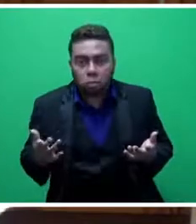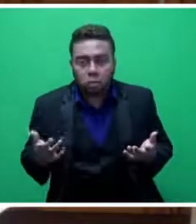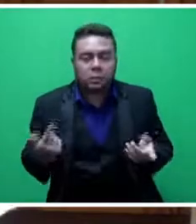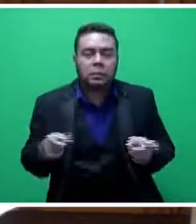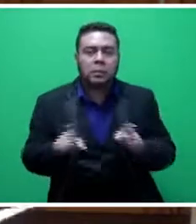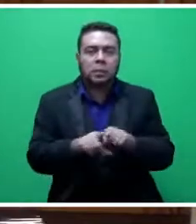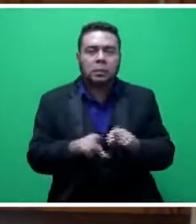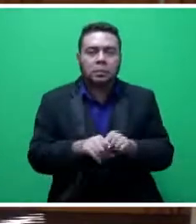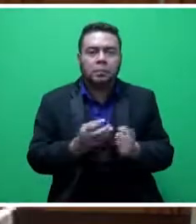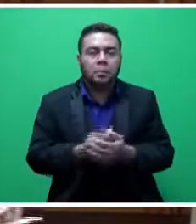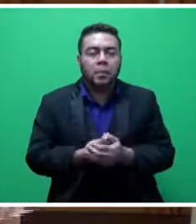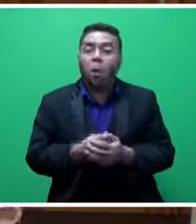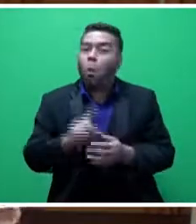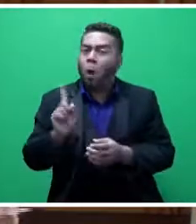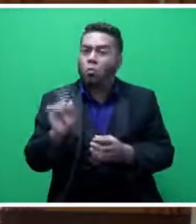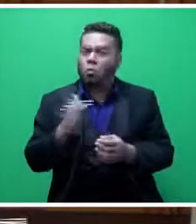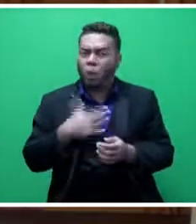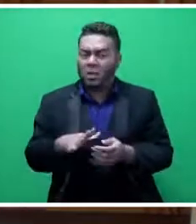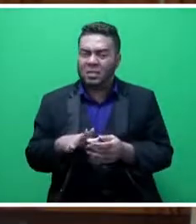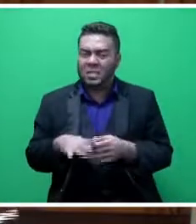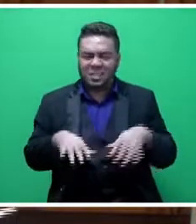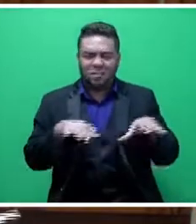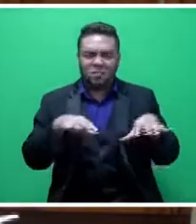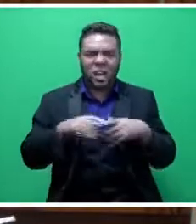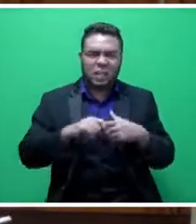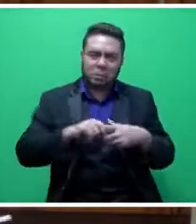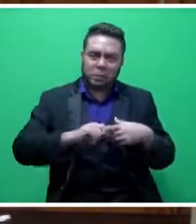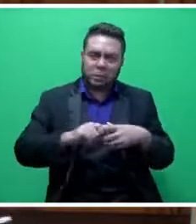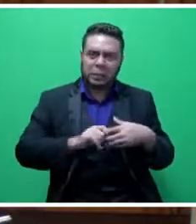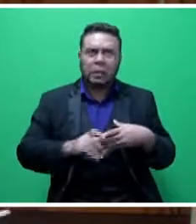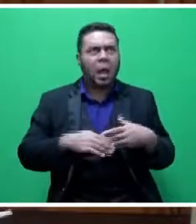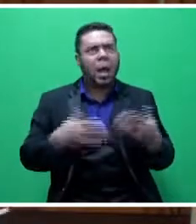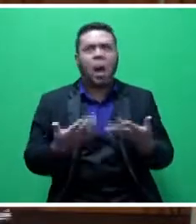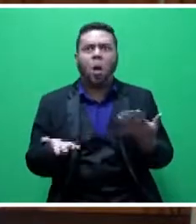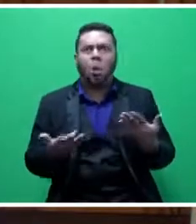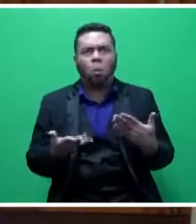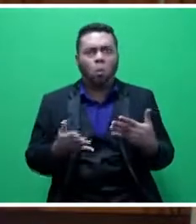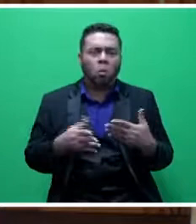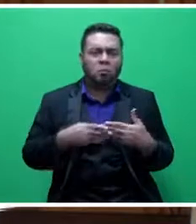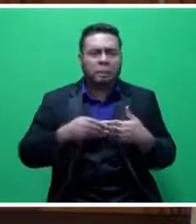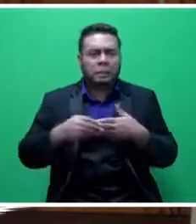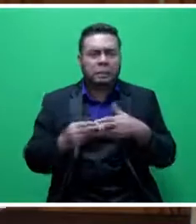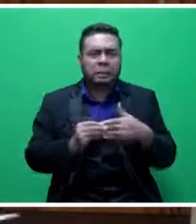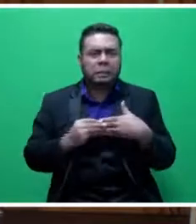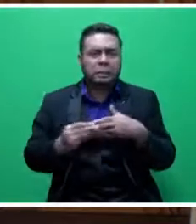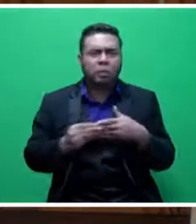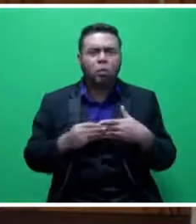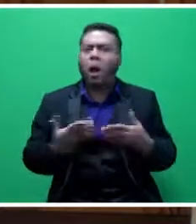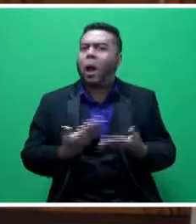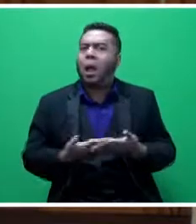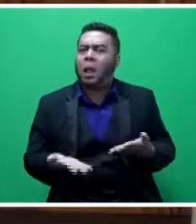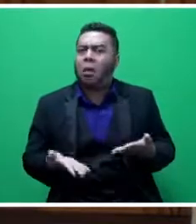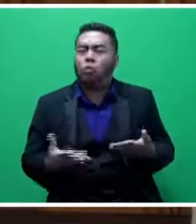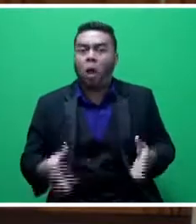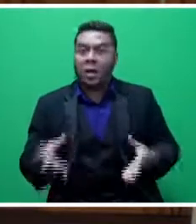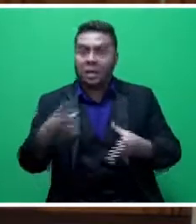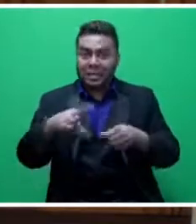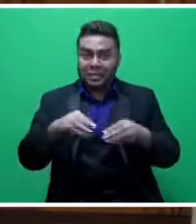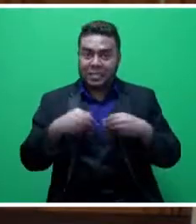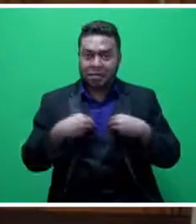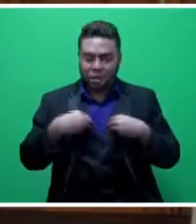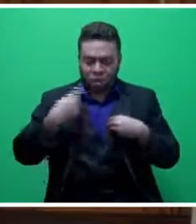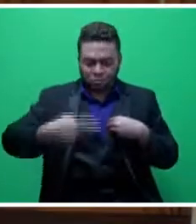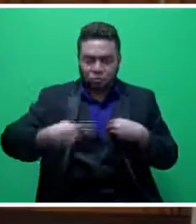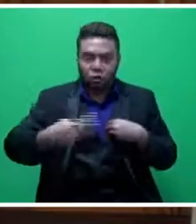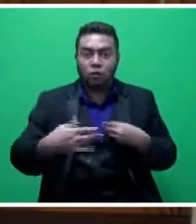course, the flexibility. The drawdown account, Mr. Speaker, sir, would allow holders to receive a regular income from the